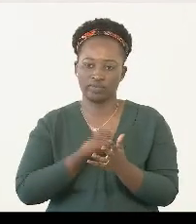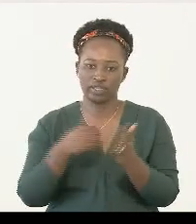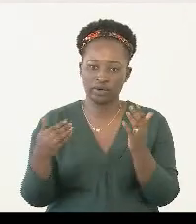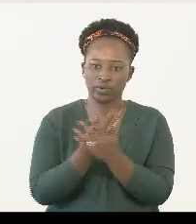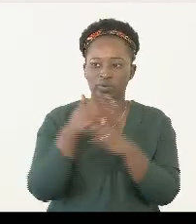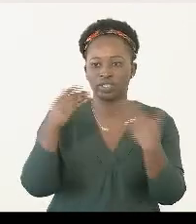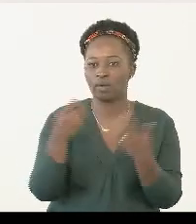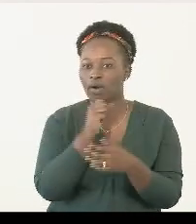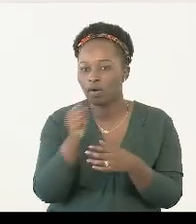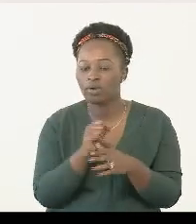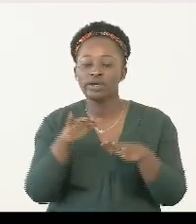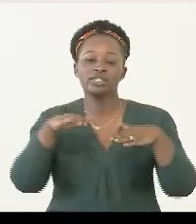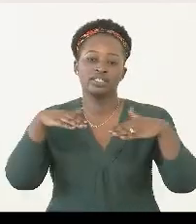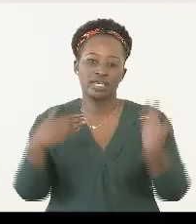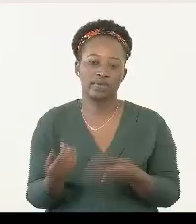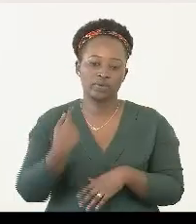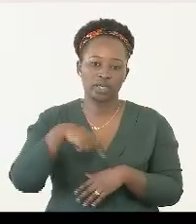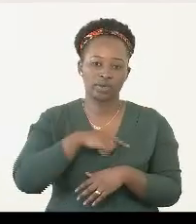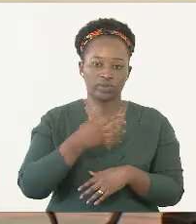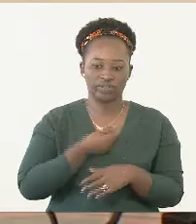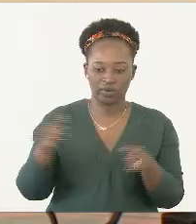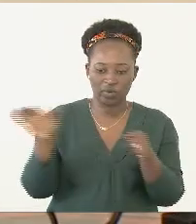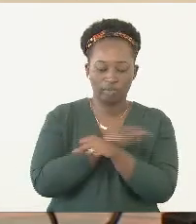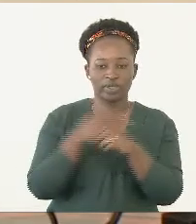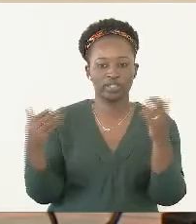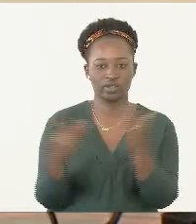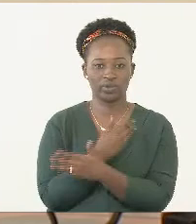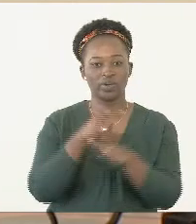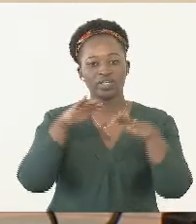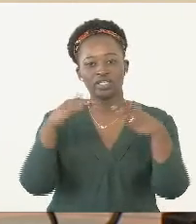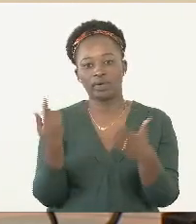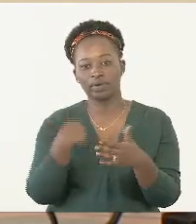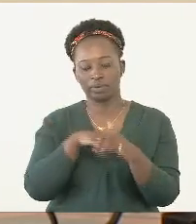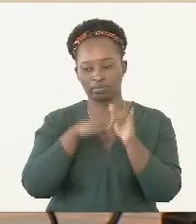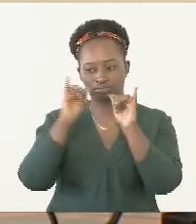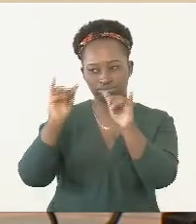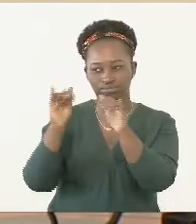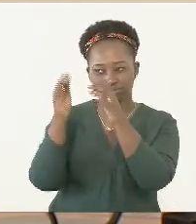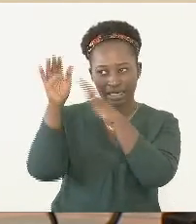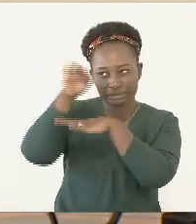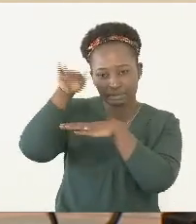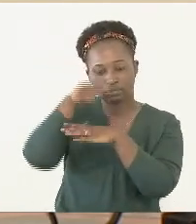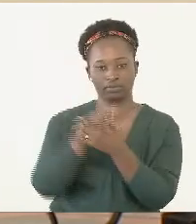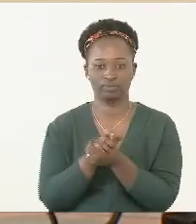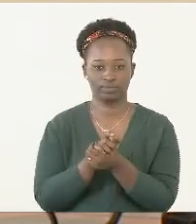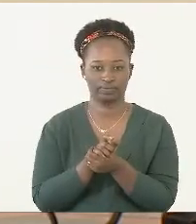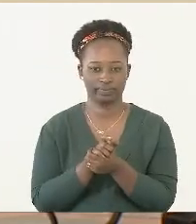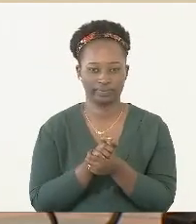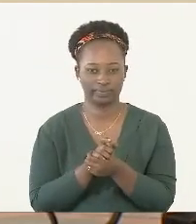Or are we having completely new? Or are we staying in the older component?